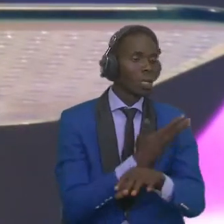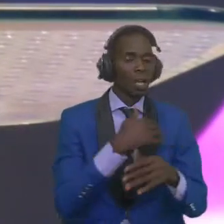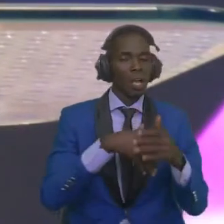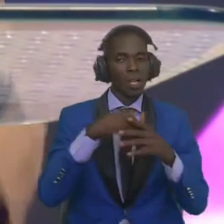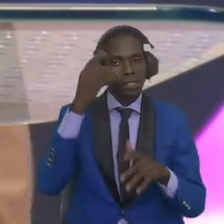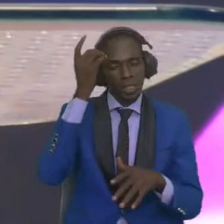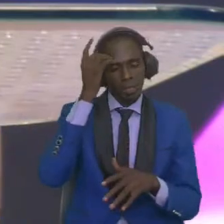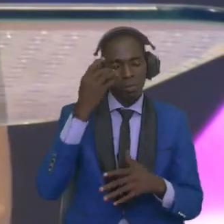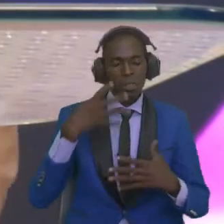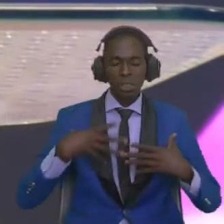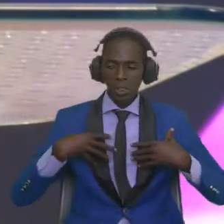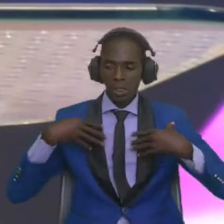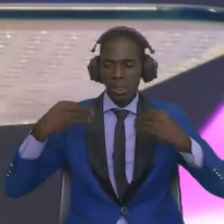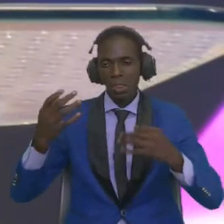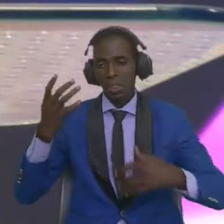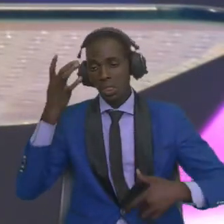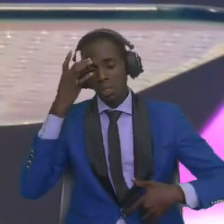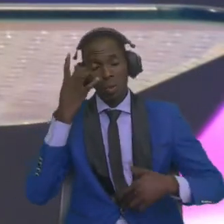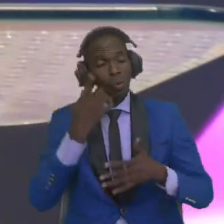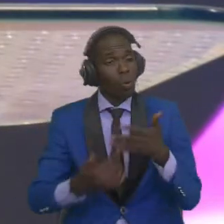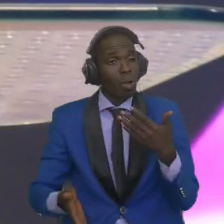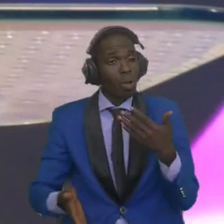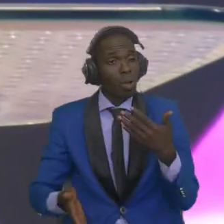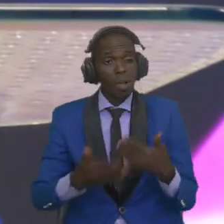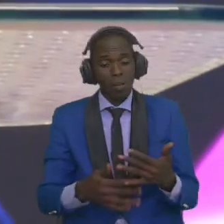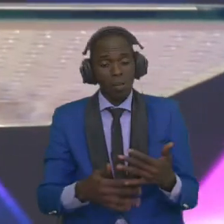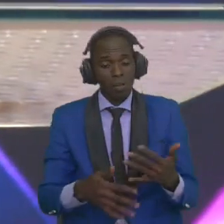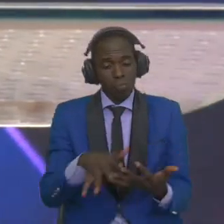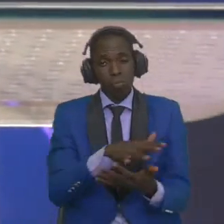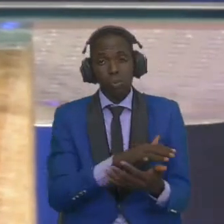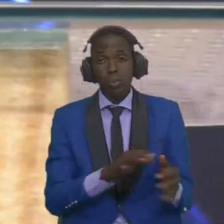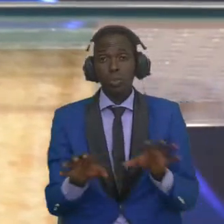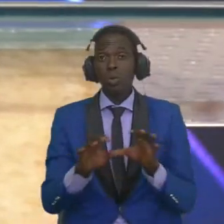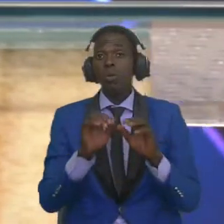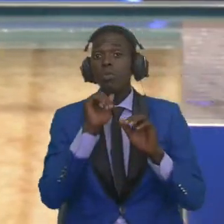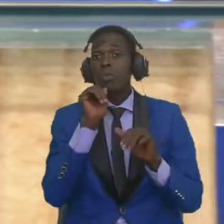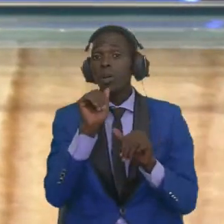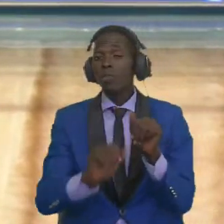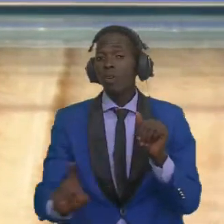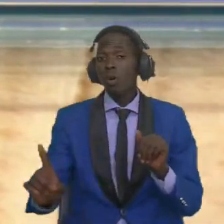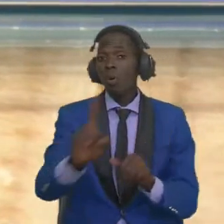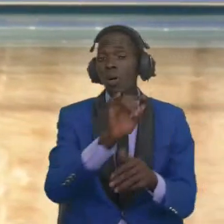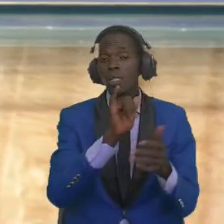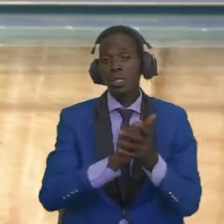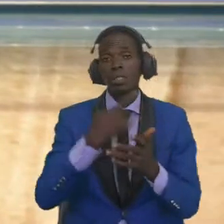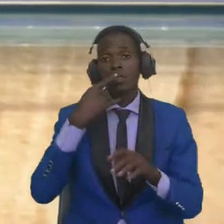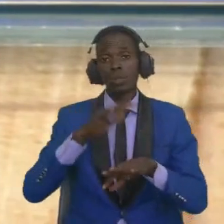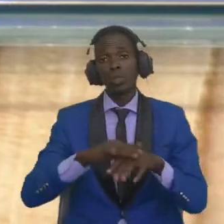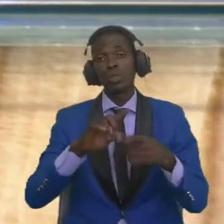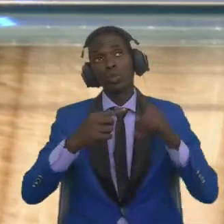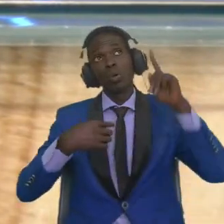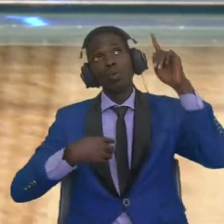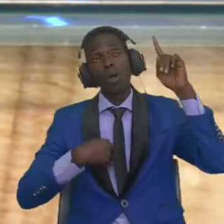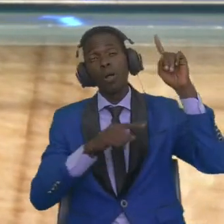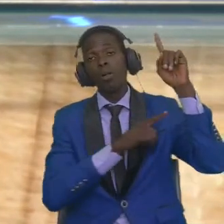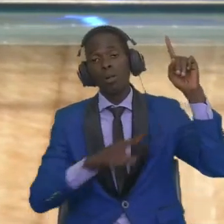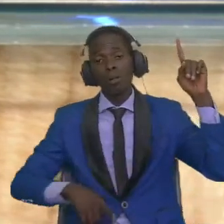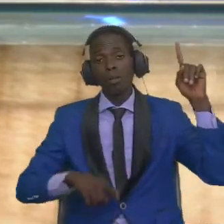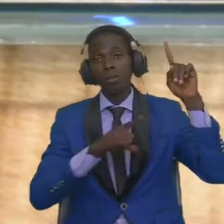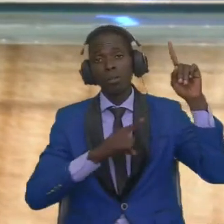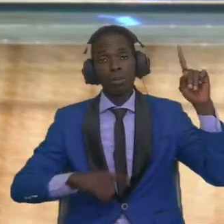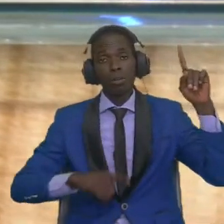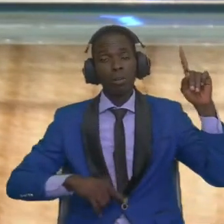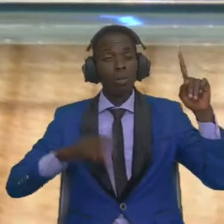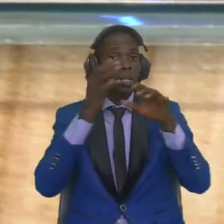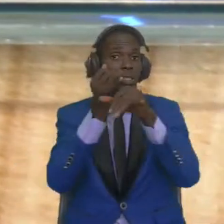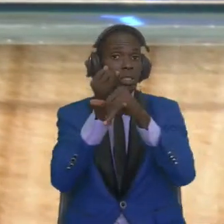my heal the sick, whatever he does. Not everyone that say unto me, Lord, Lord, shall